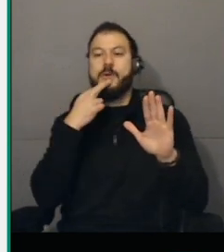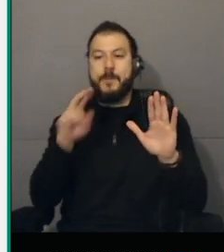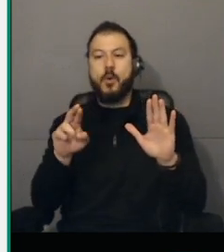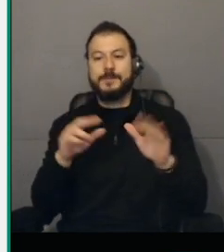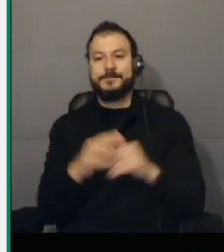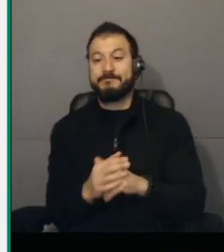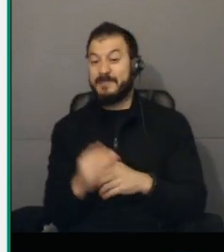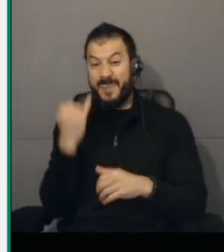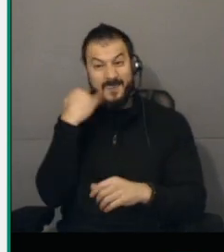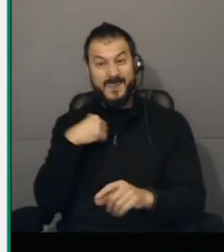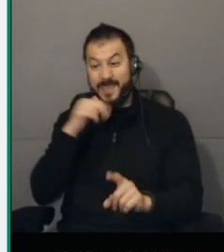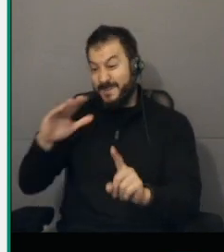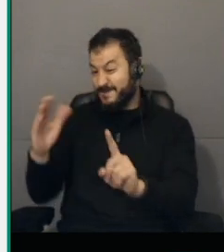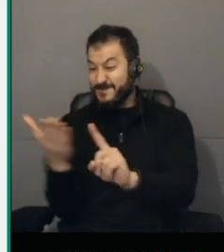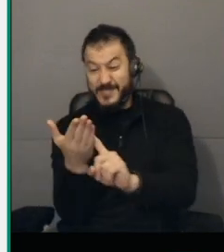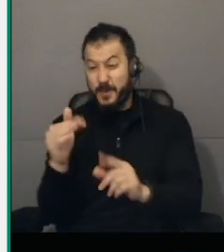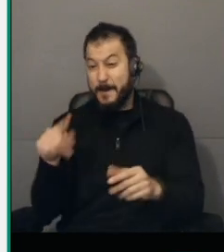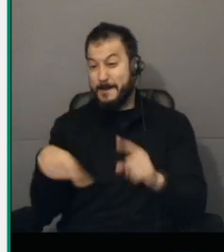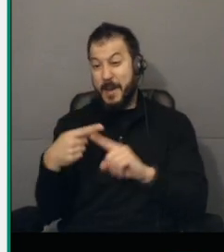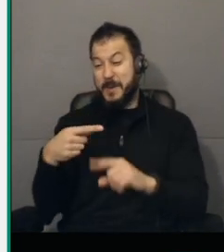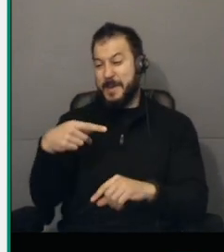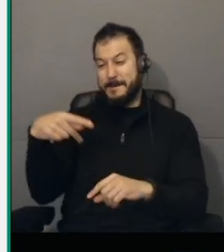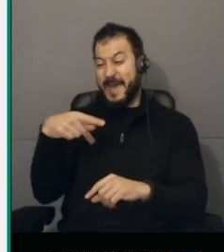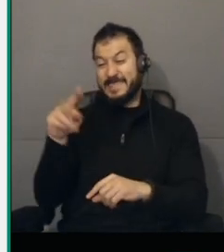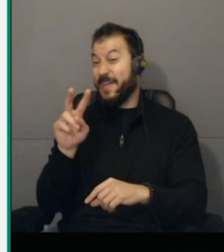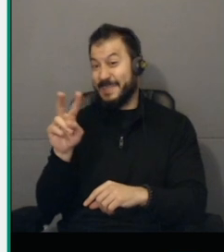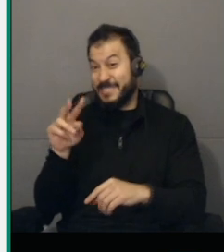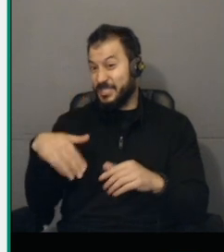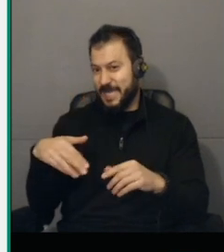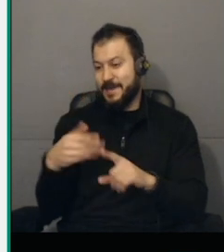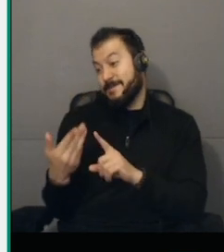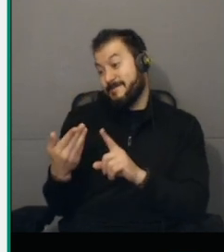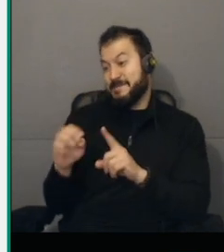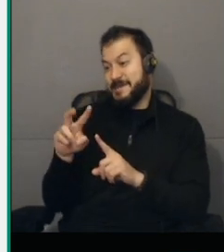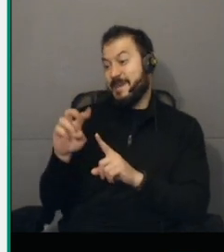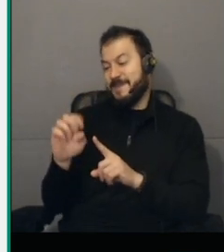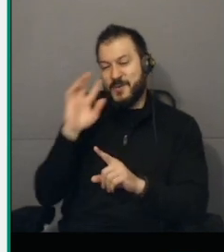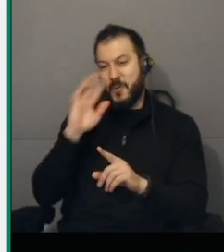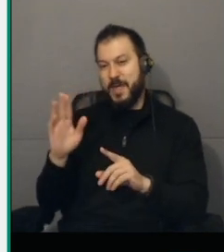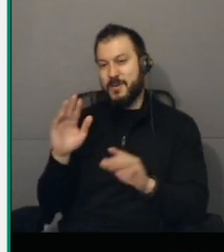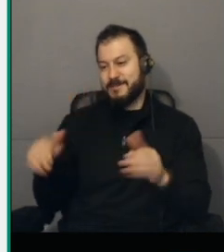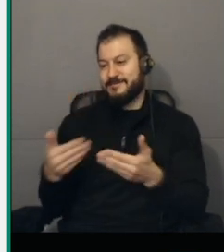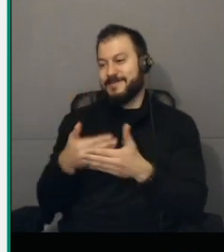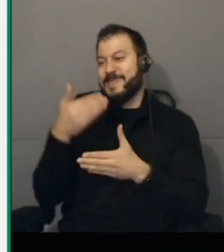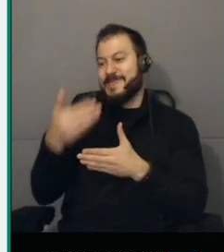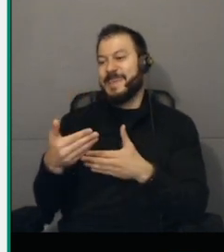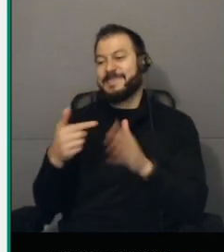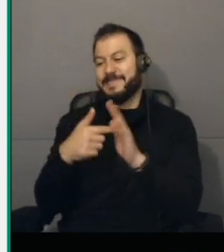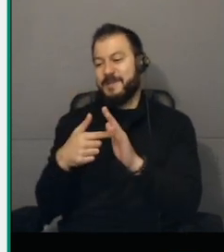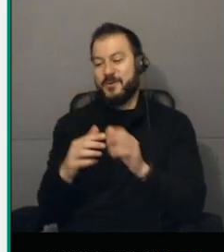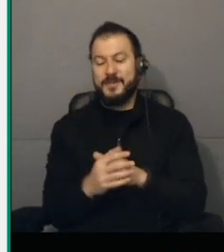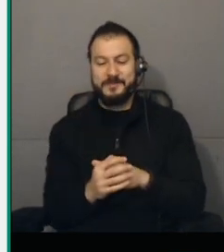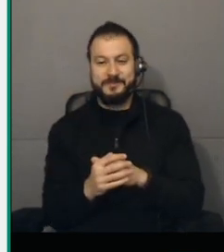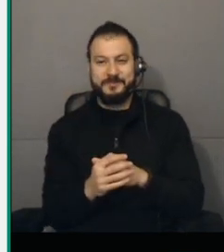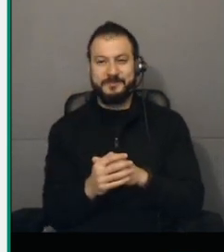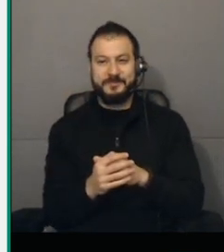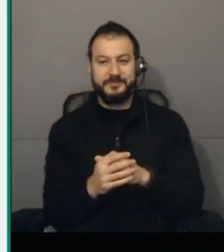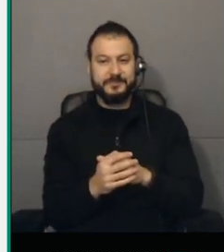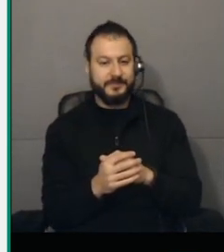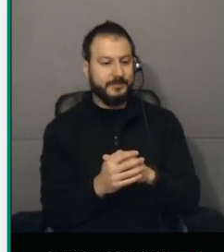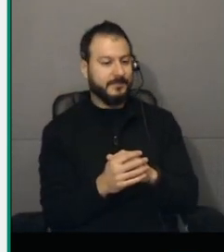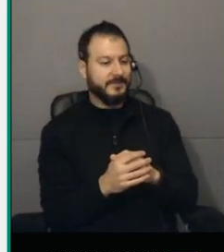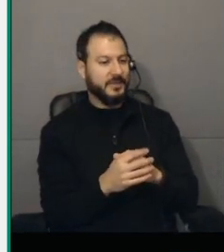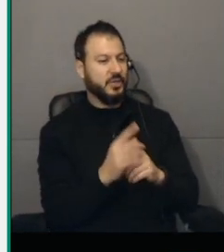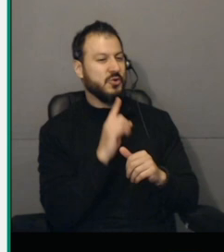If I haven't convinced you of the power of passive validation by now, perhaps Evie will as she introduces our next example. It's been